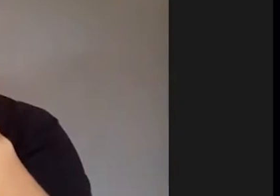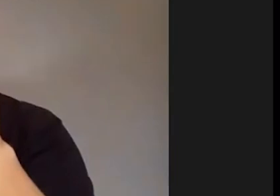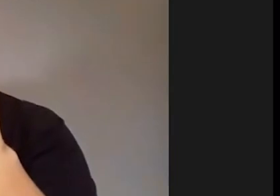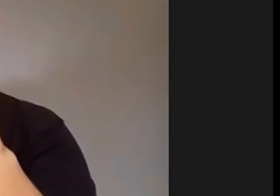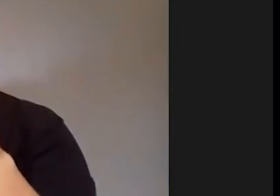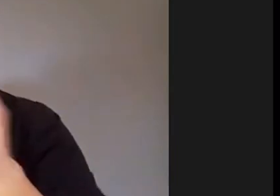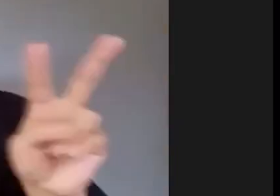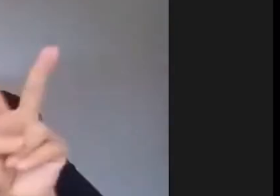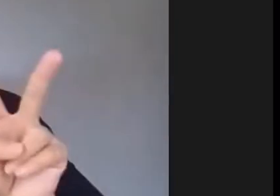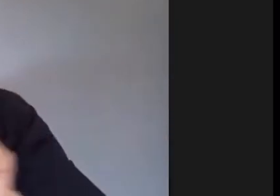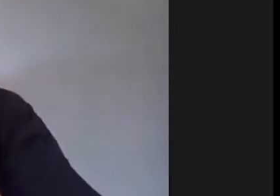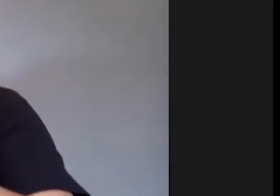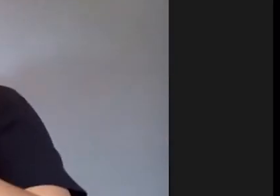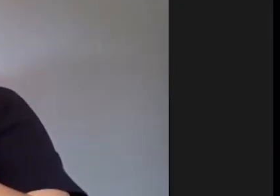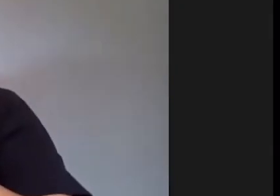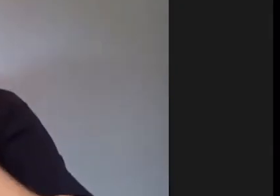noun?